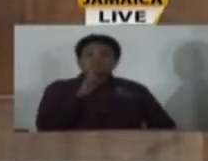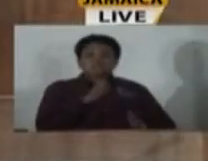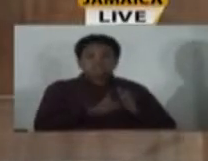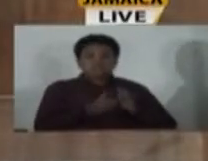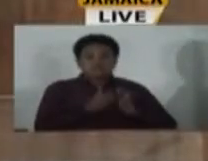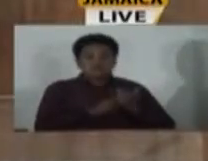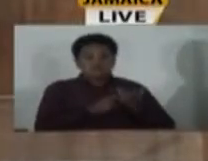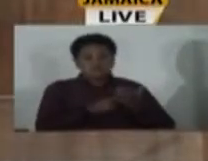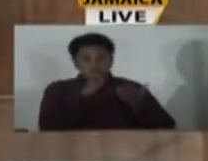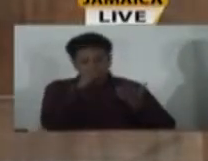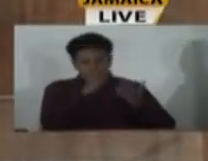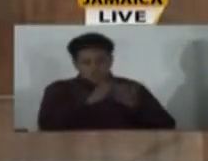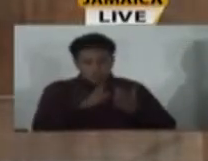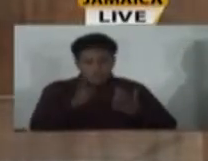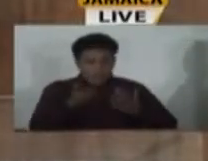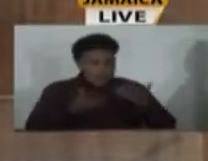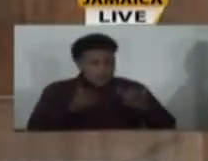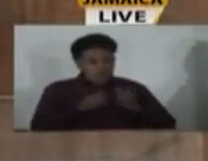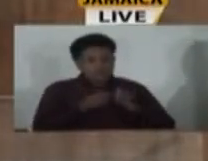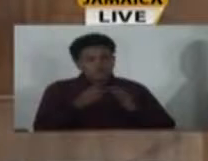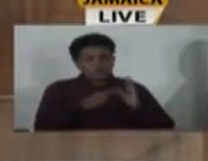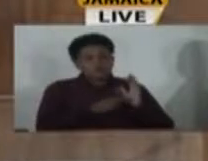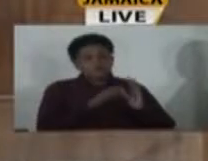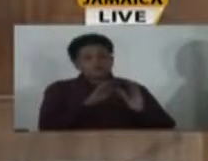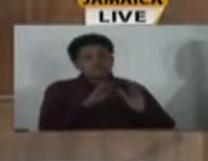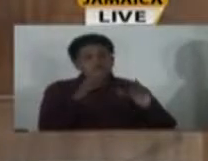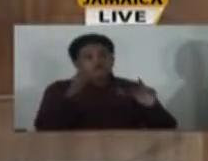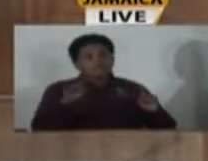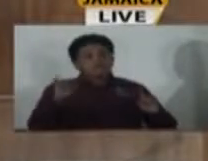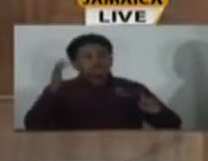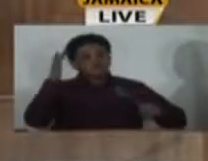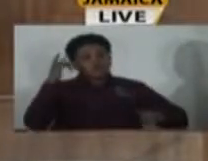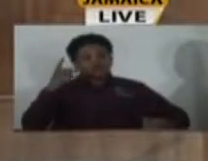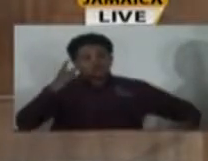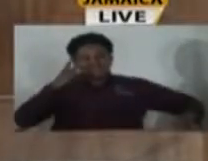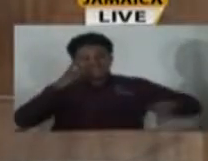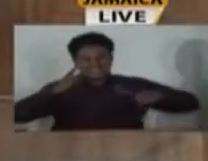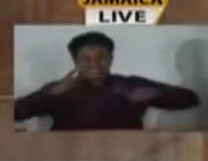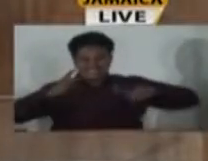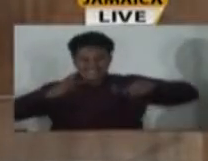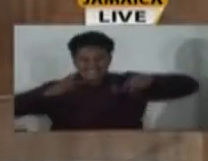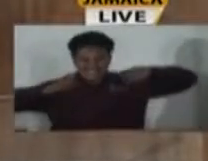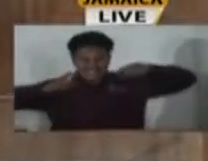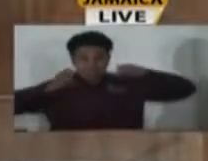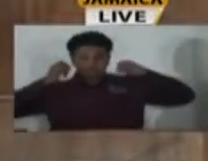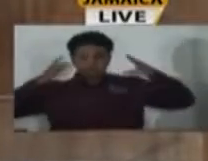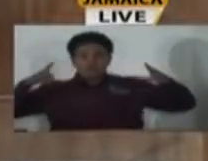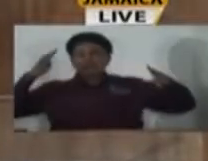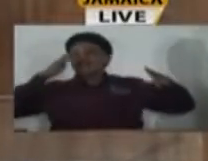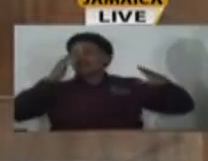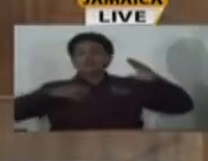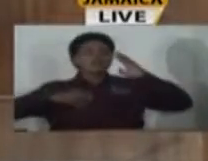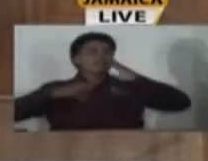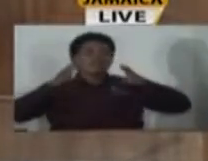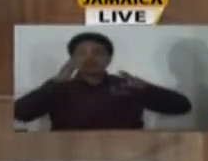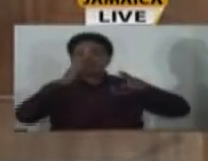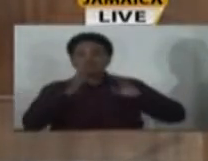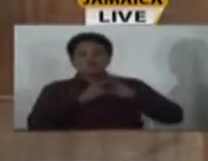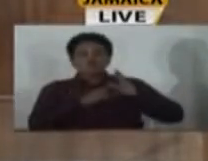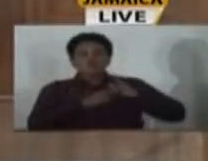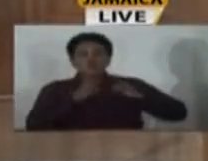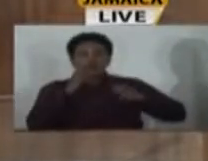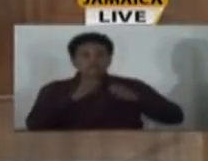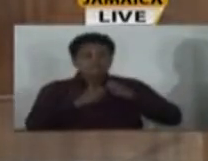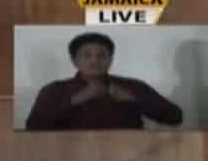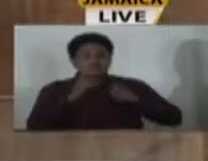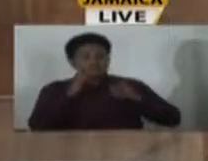sometimes to comply with some of these protocols. And that is why you see such a large, it's so common that you see